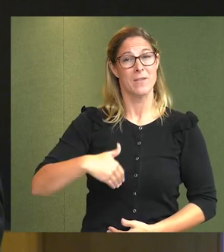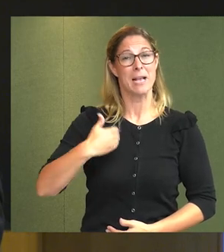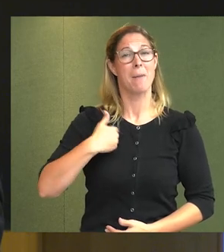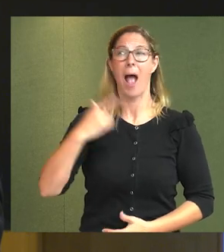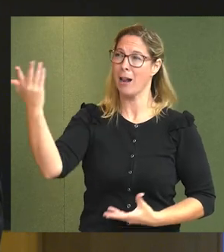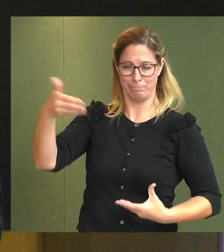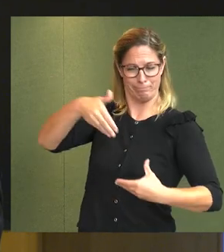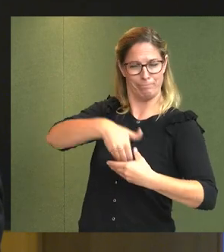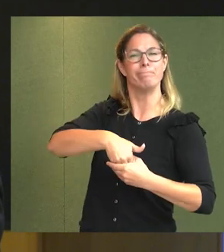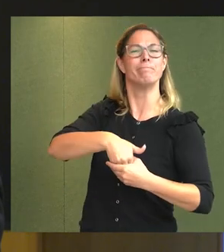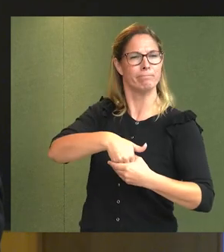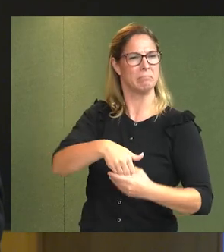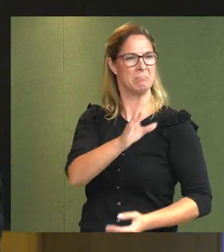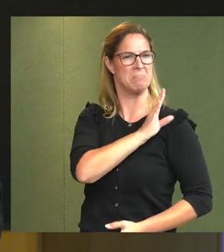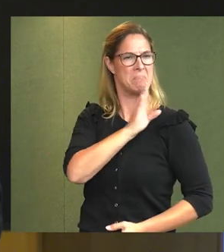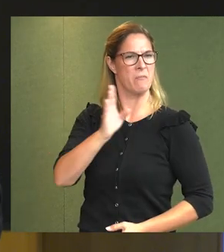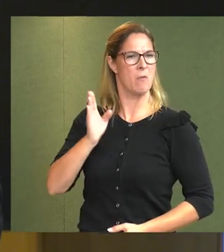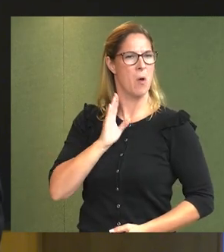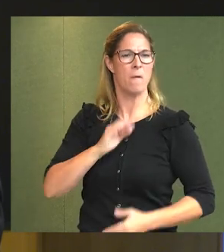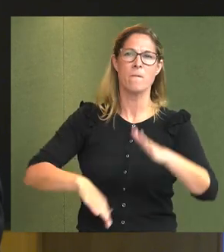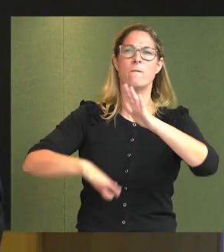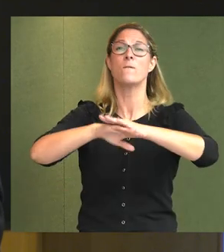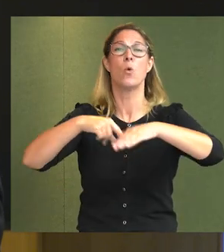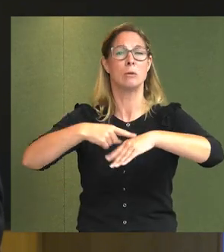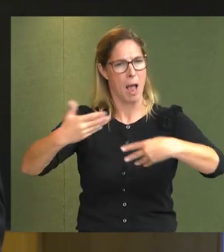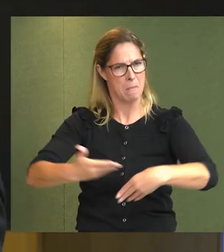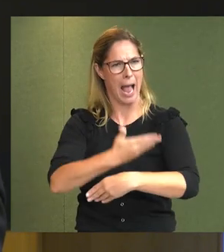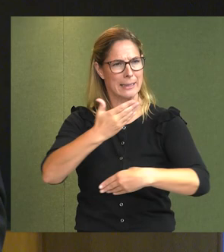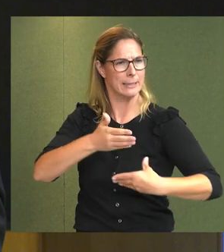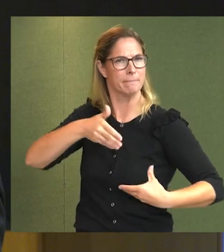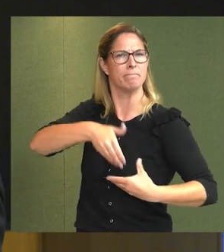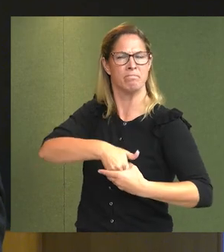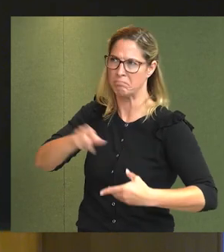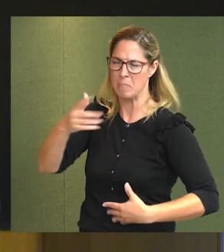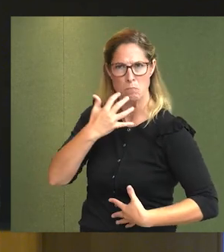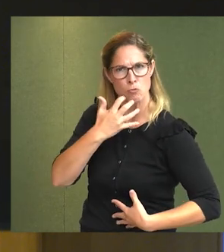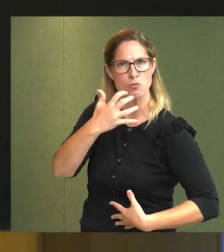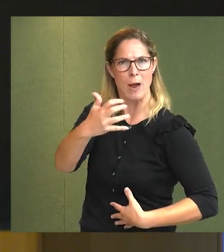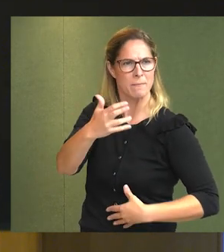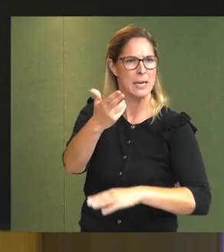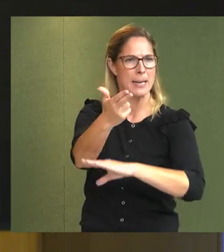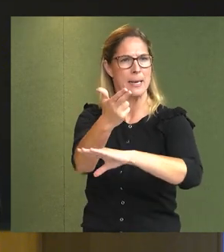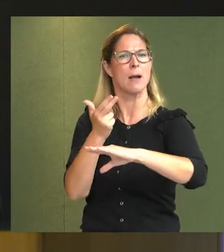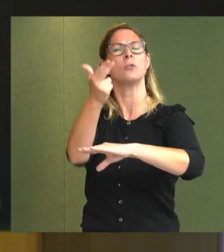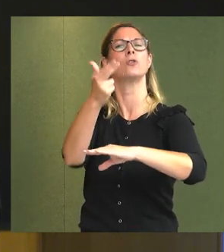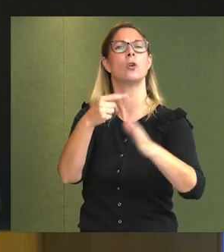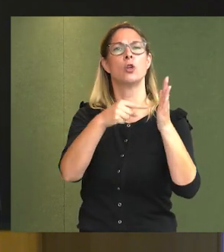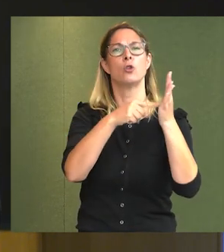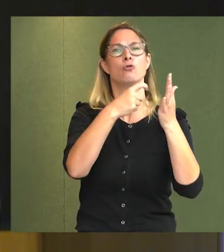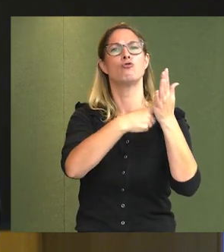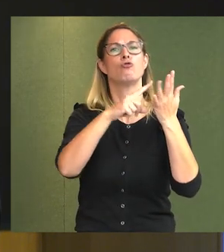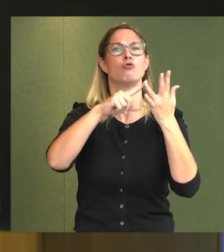the Armed Forces as a full-time active member, and her bravery during the gunshot at the Trooping of the